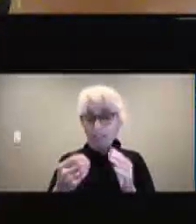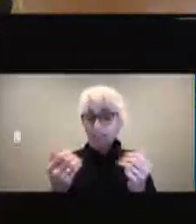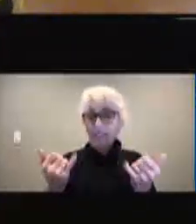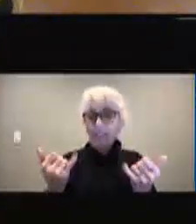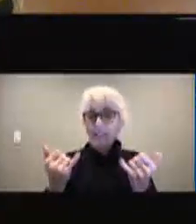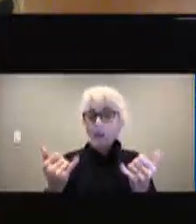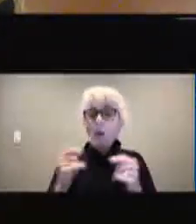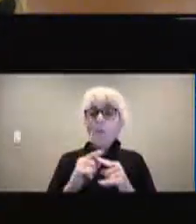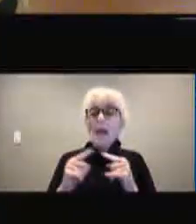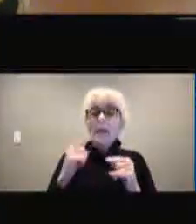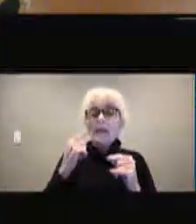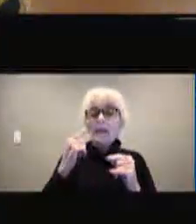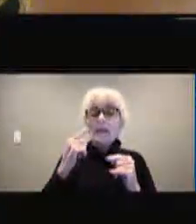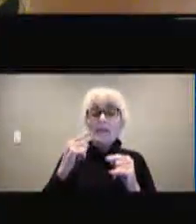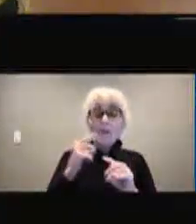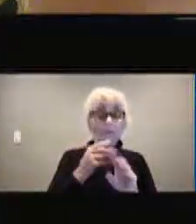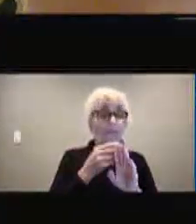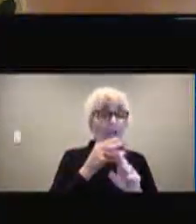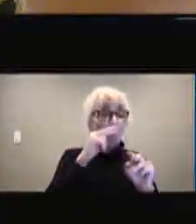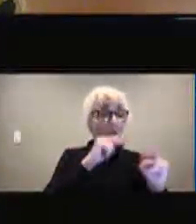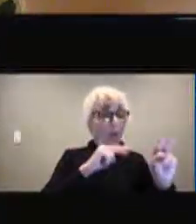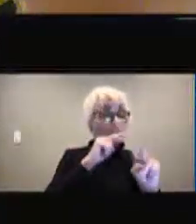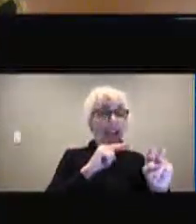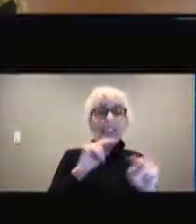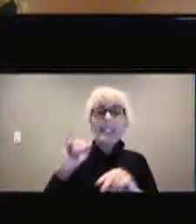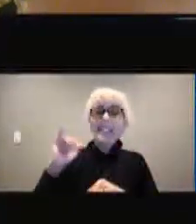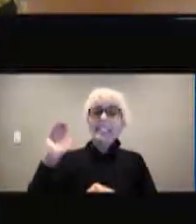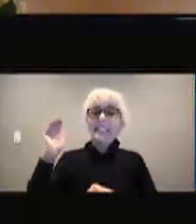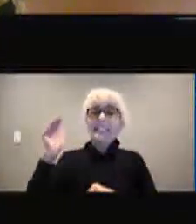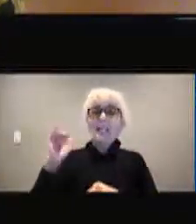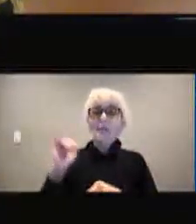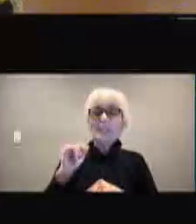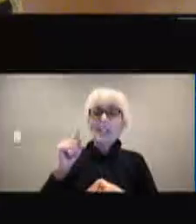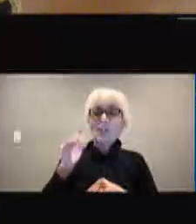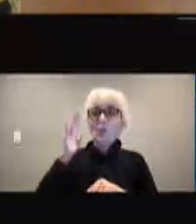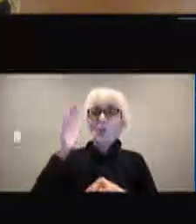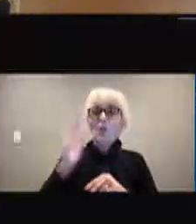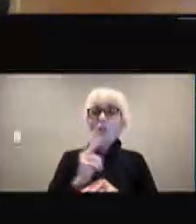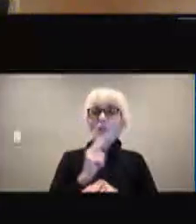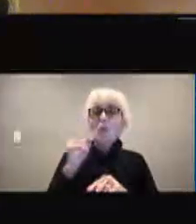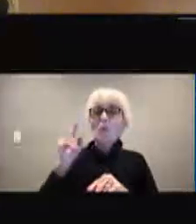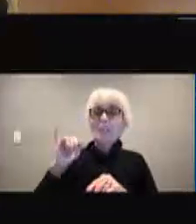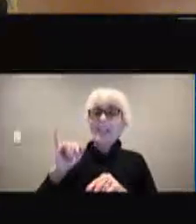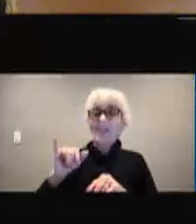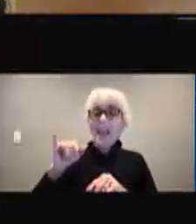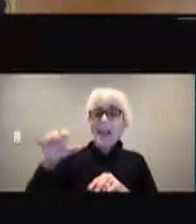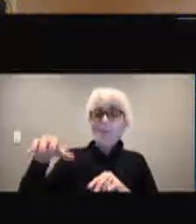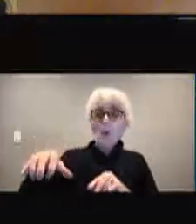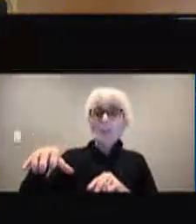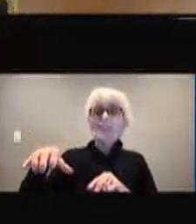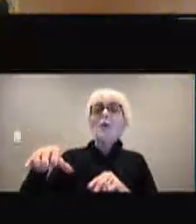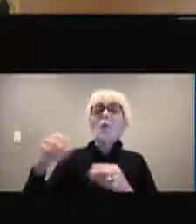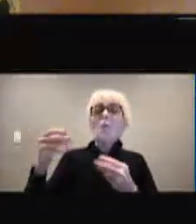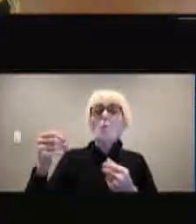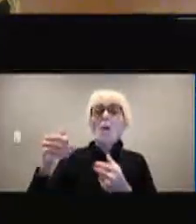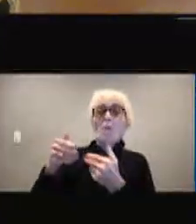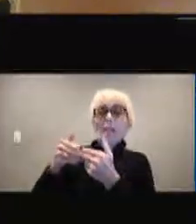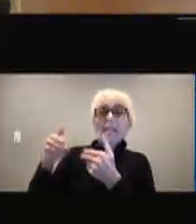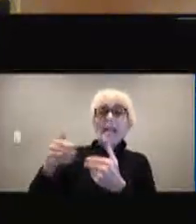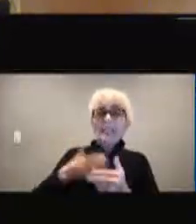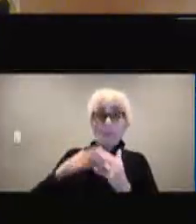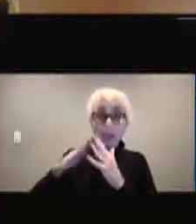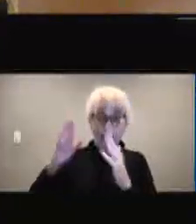at it further, it looks to me like you're going to use the parcel of property right next to my